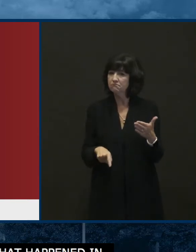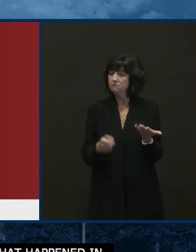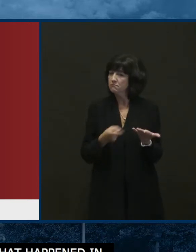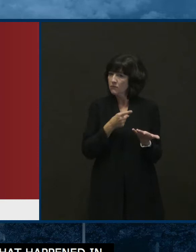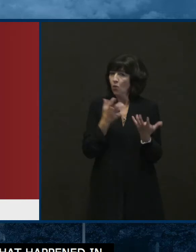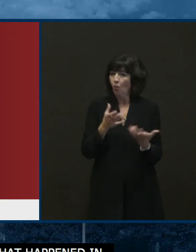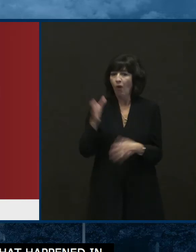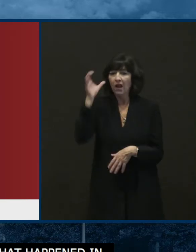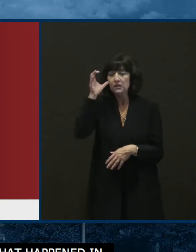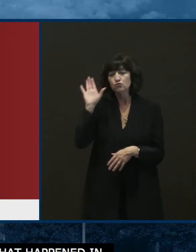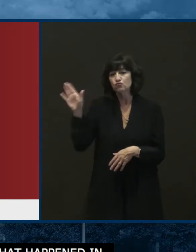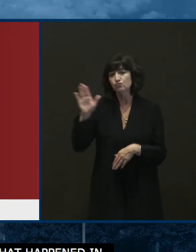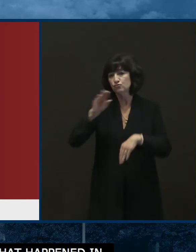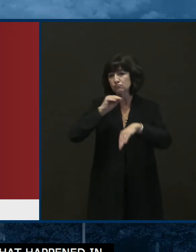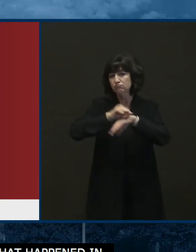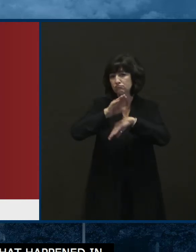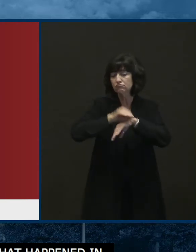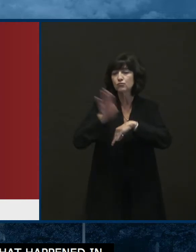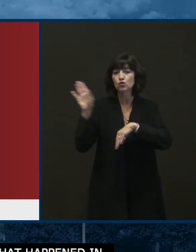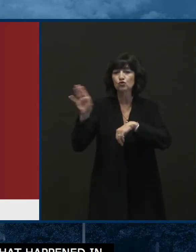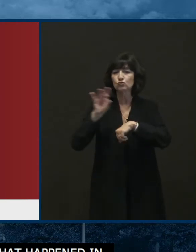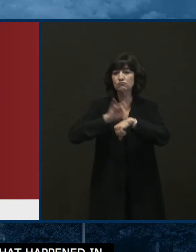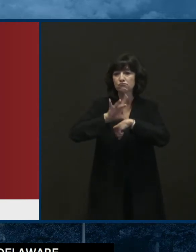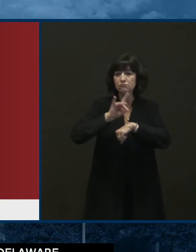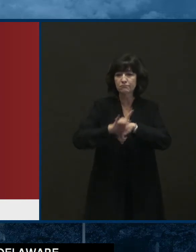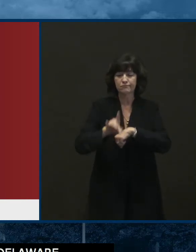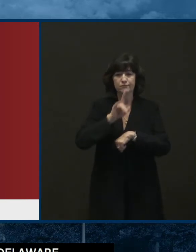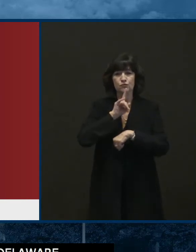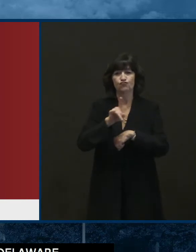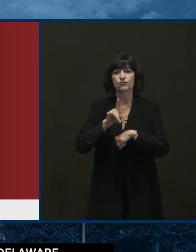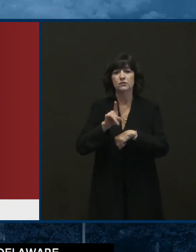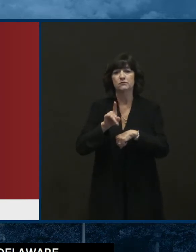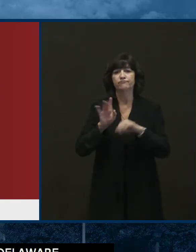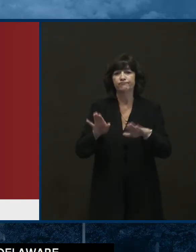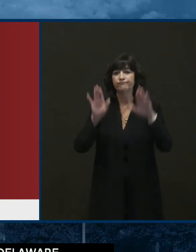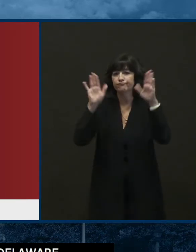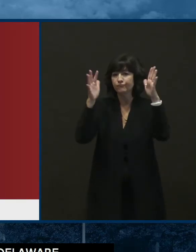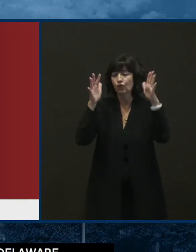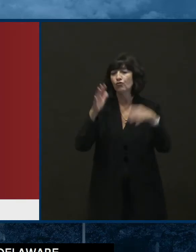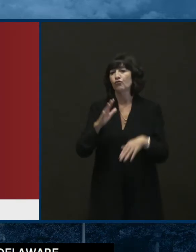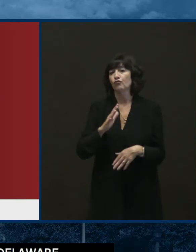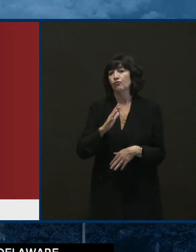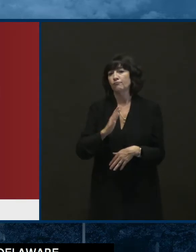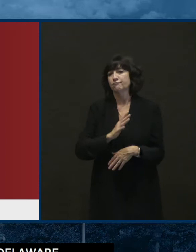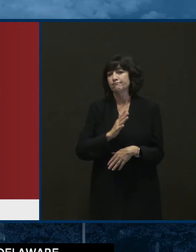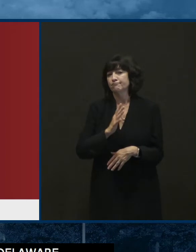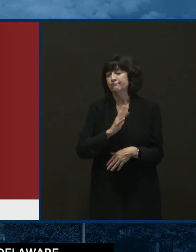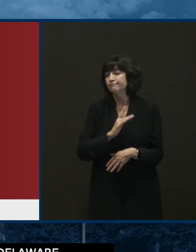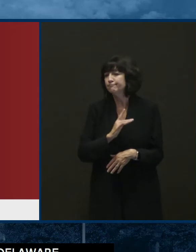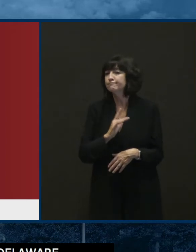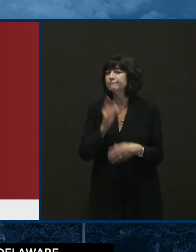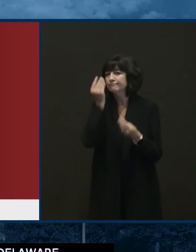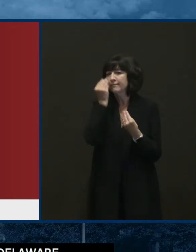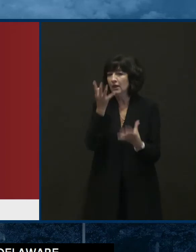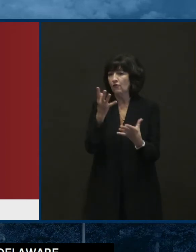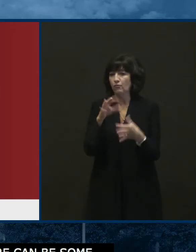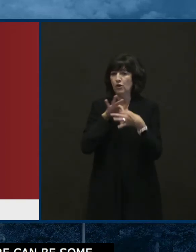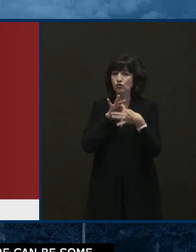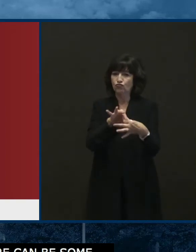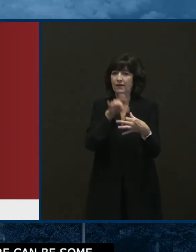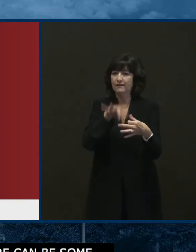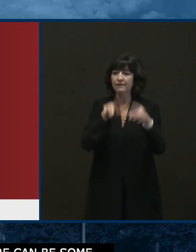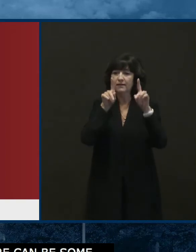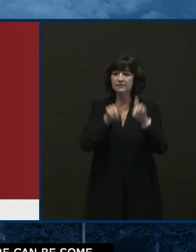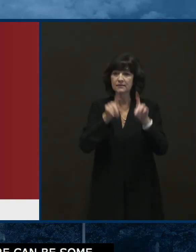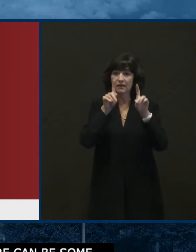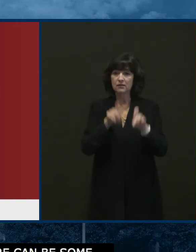that there can be some Halloween. Great information on the testing. You know, we use